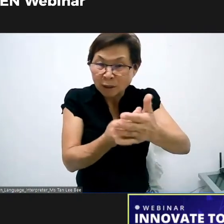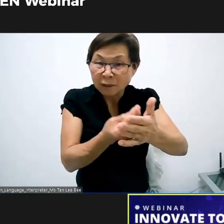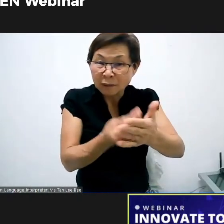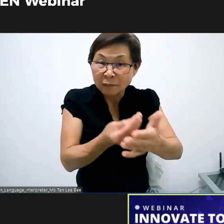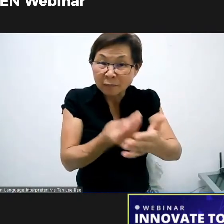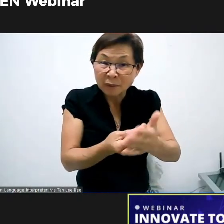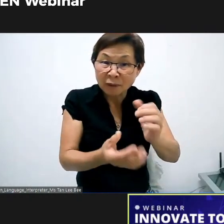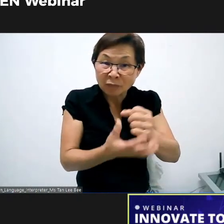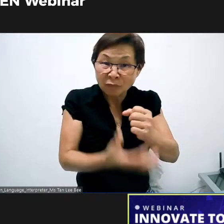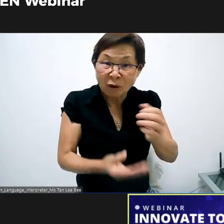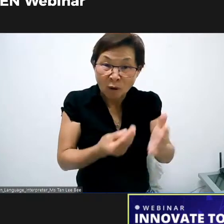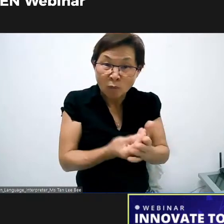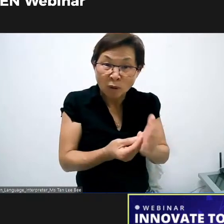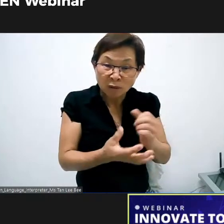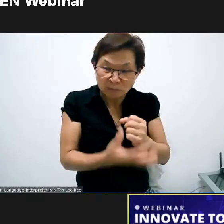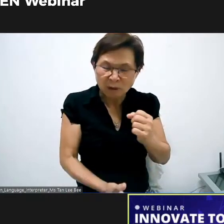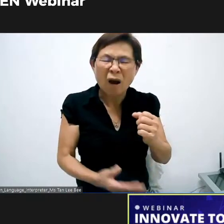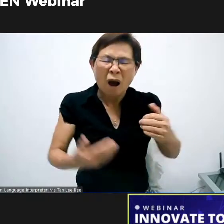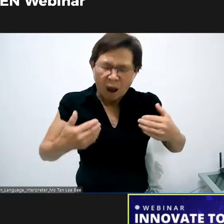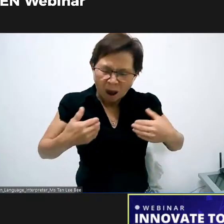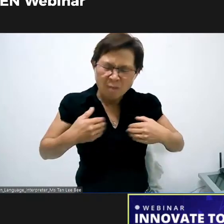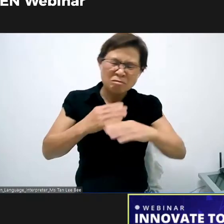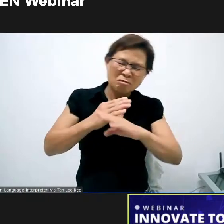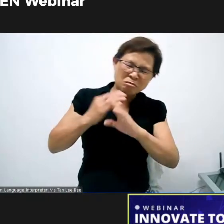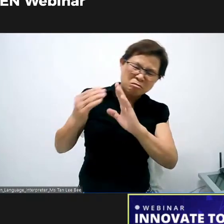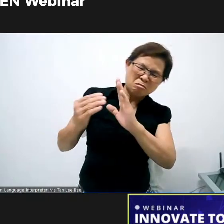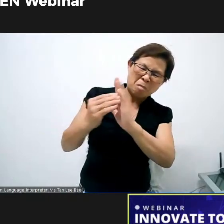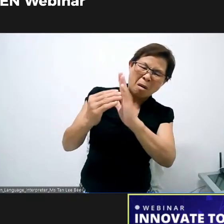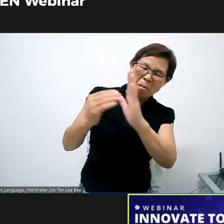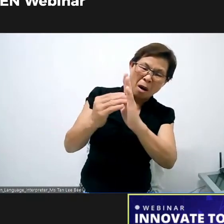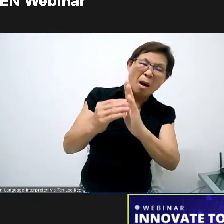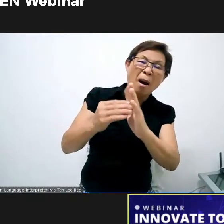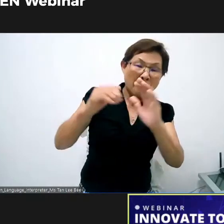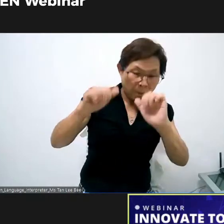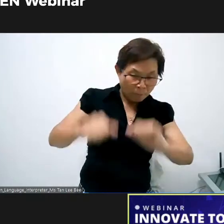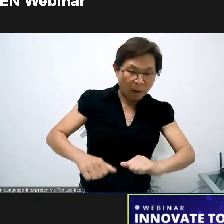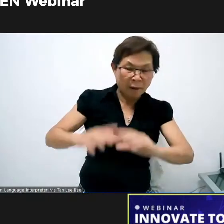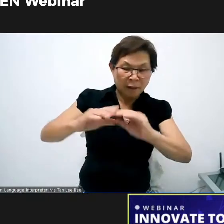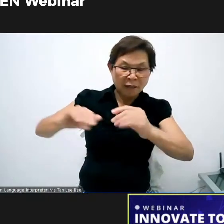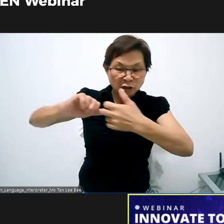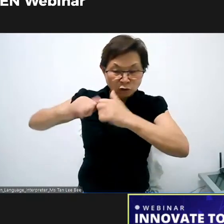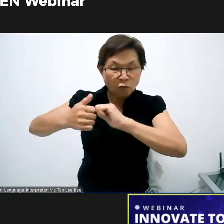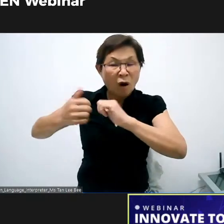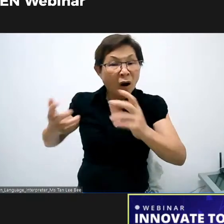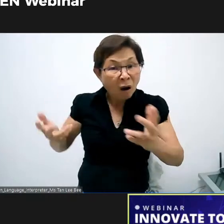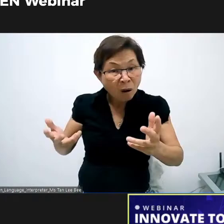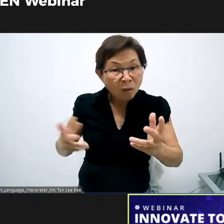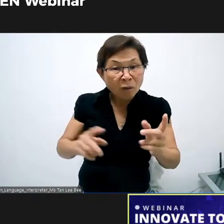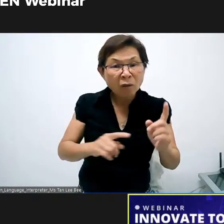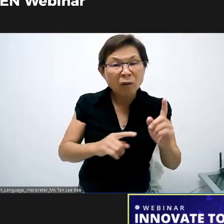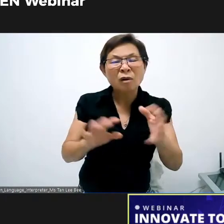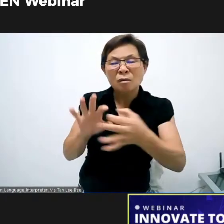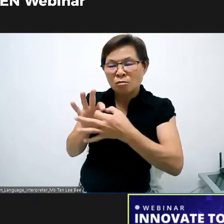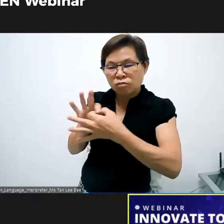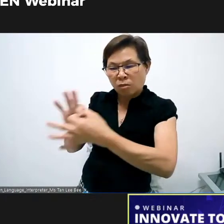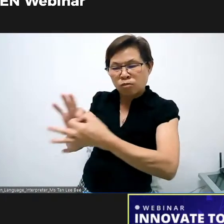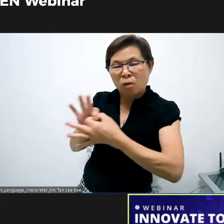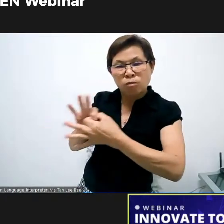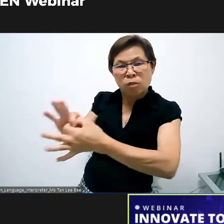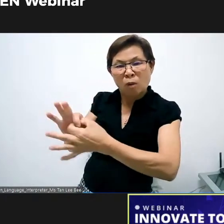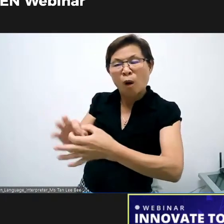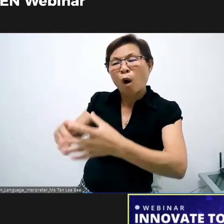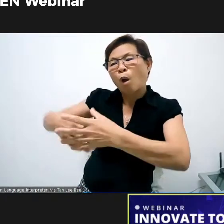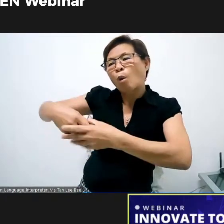even though it's a big barrier, but then it can be solved by as I mentioned, by collaborating with